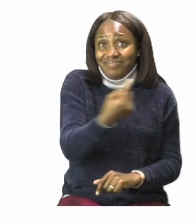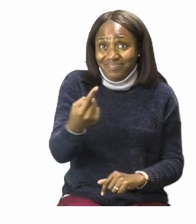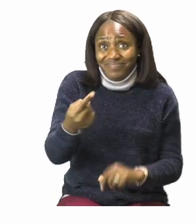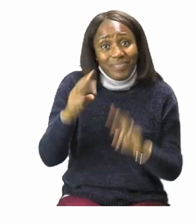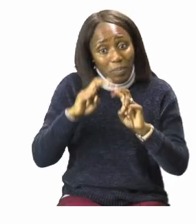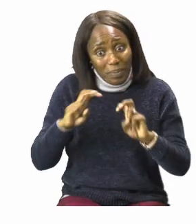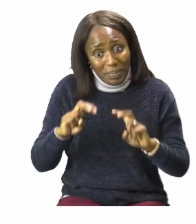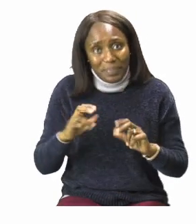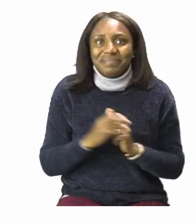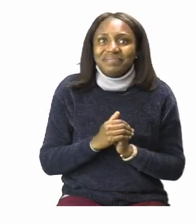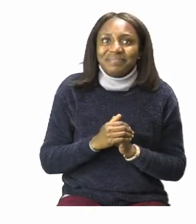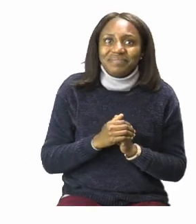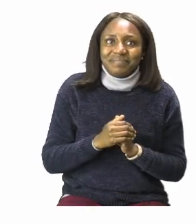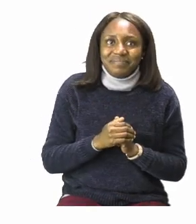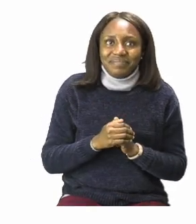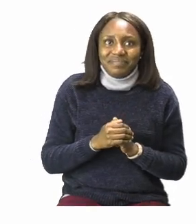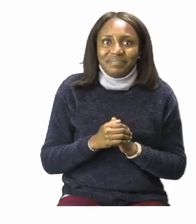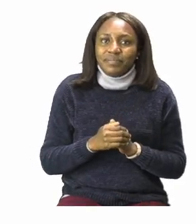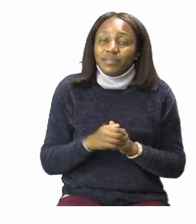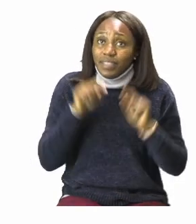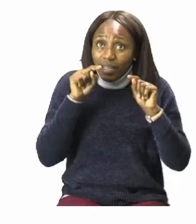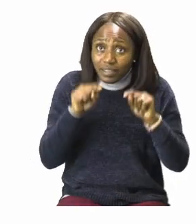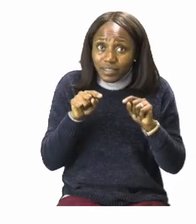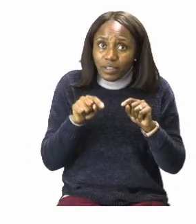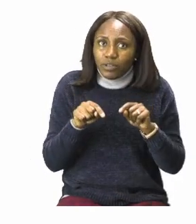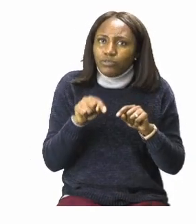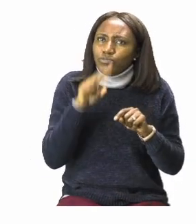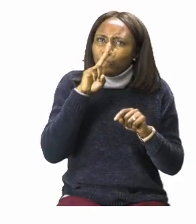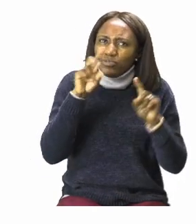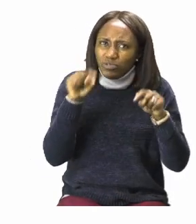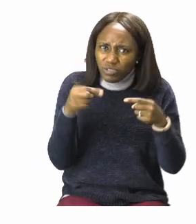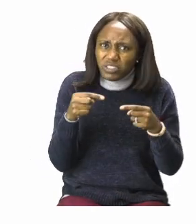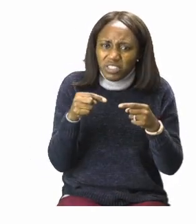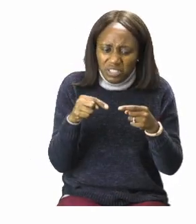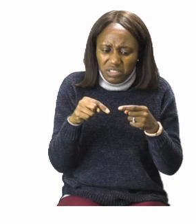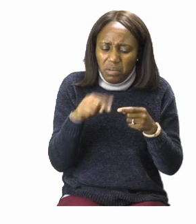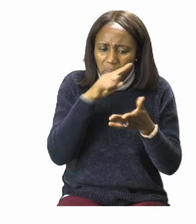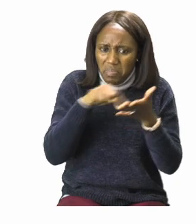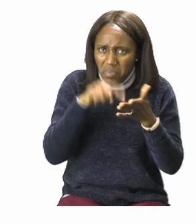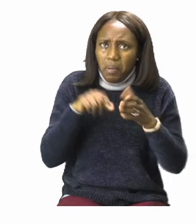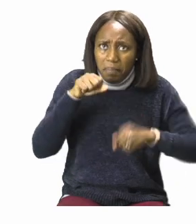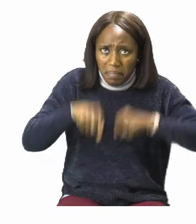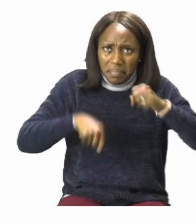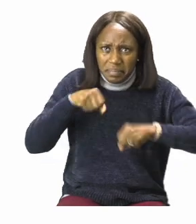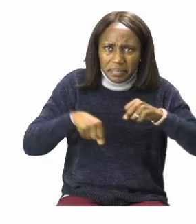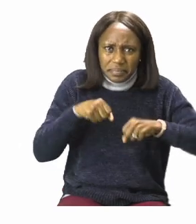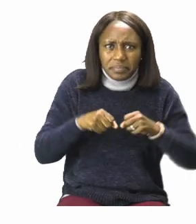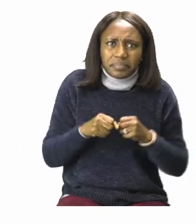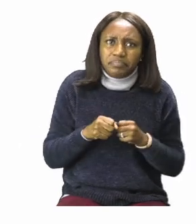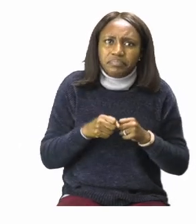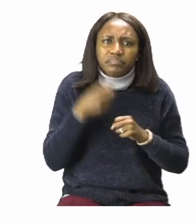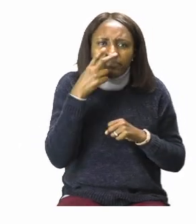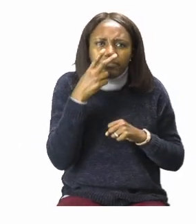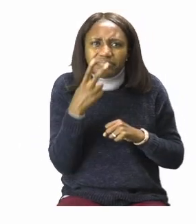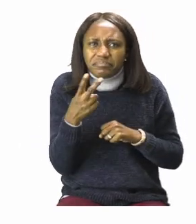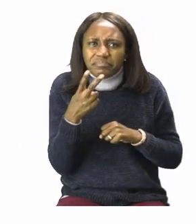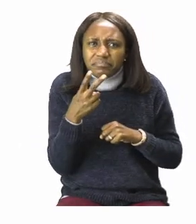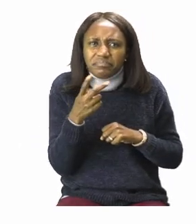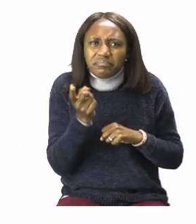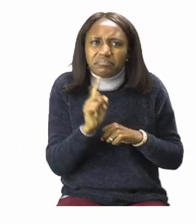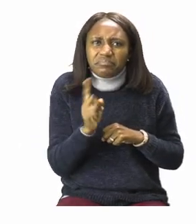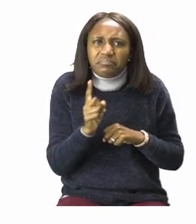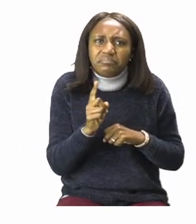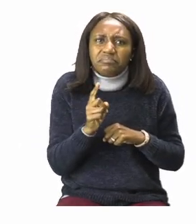Now, we're going to try and find at least 2 things wrong with the bike. The first thing that you can see that is wrong with the